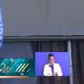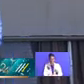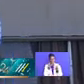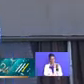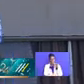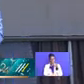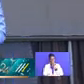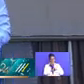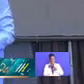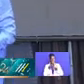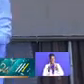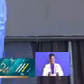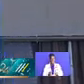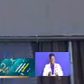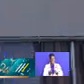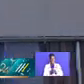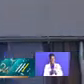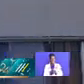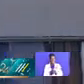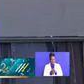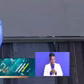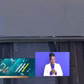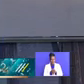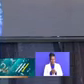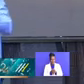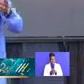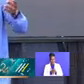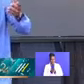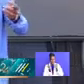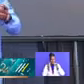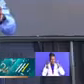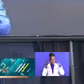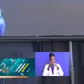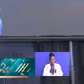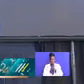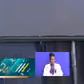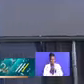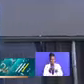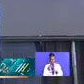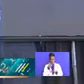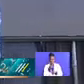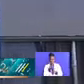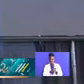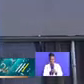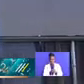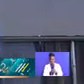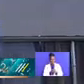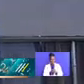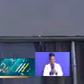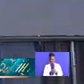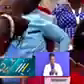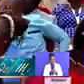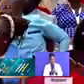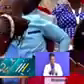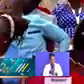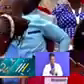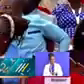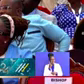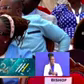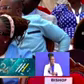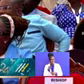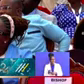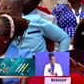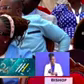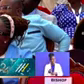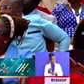person you understand hallelujah hallelujah so so so I said I I realized